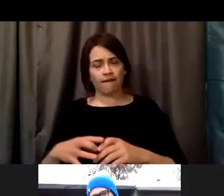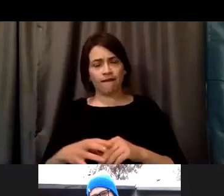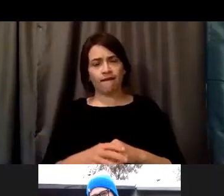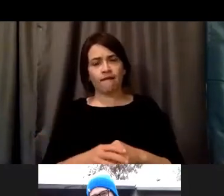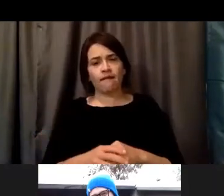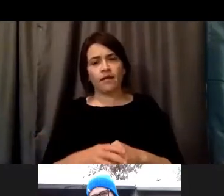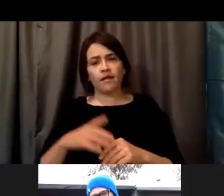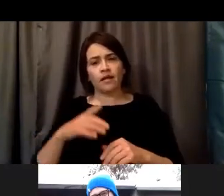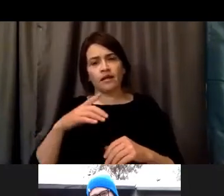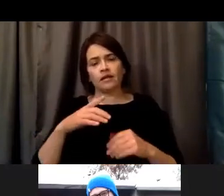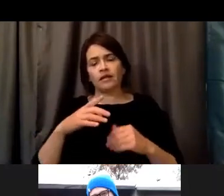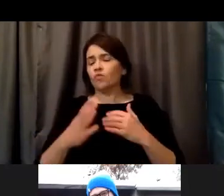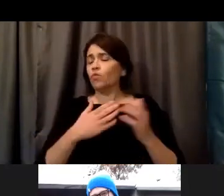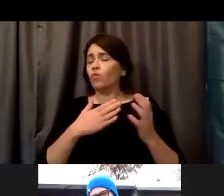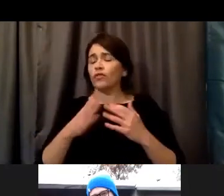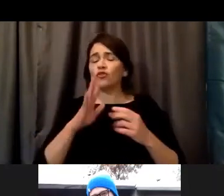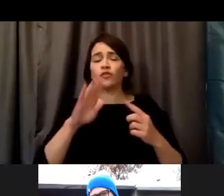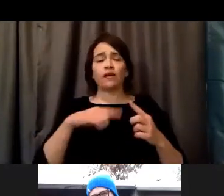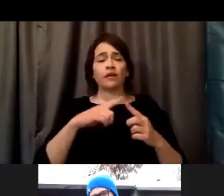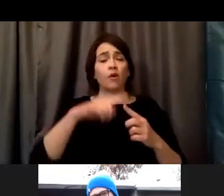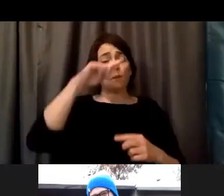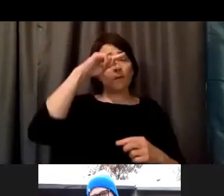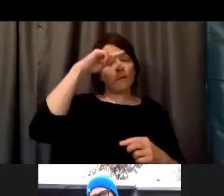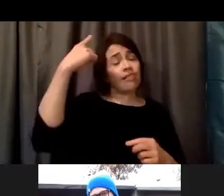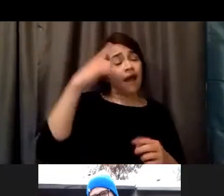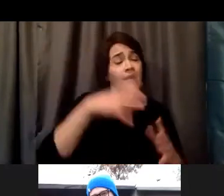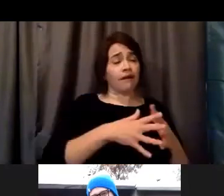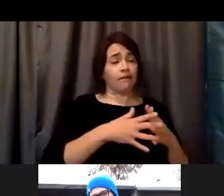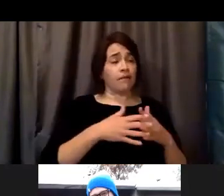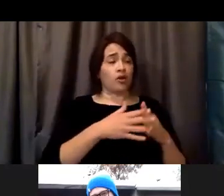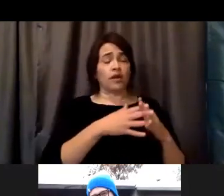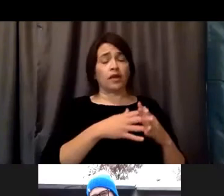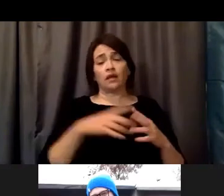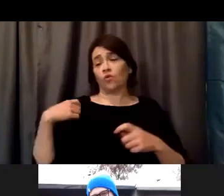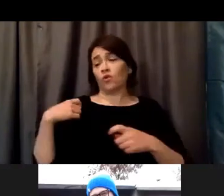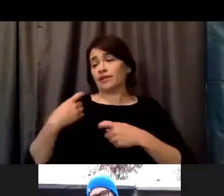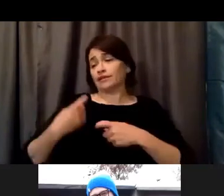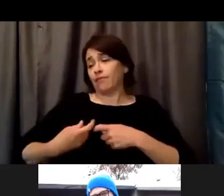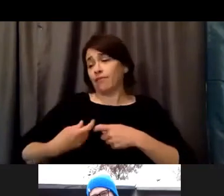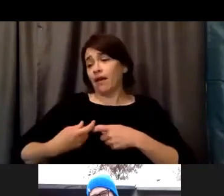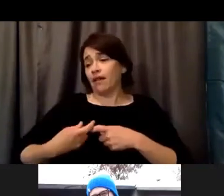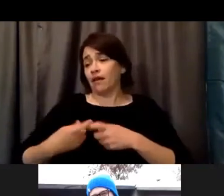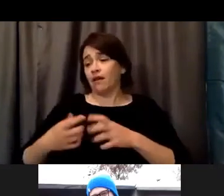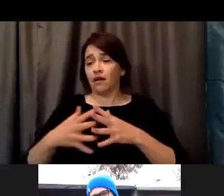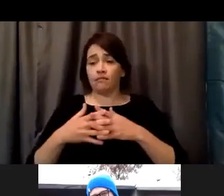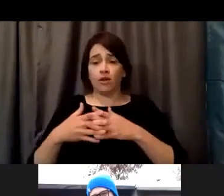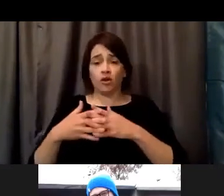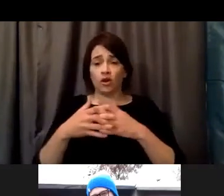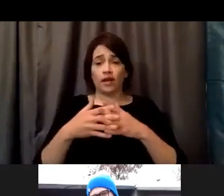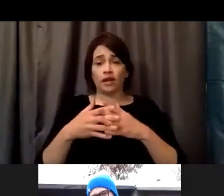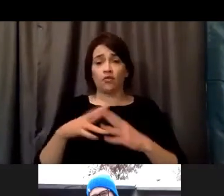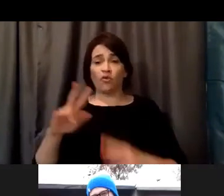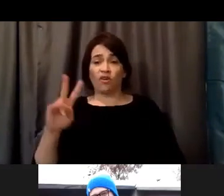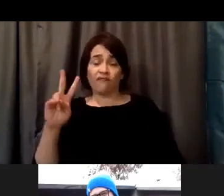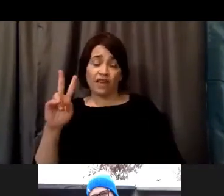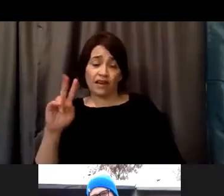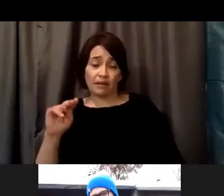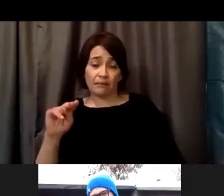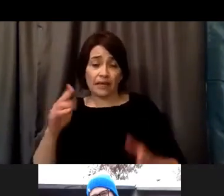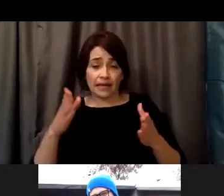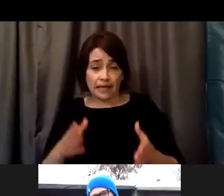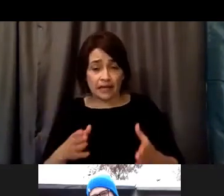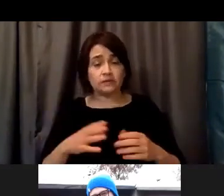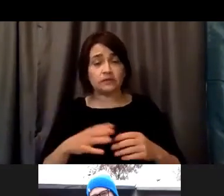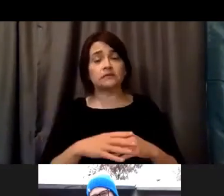or Vietnamese or a Black American or Hispanic American or any population that we